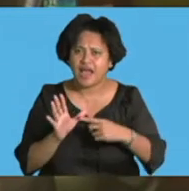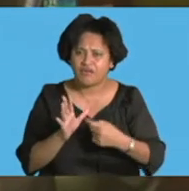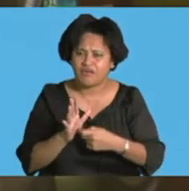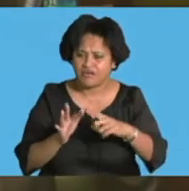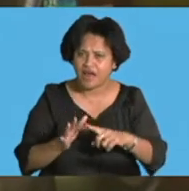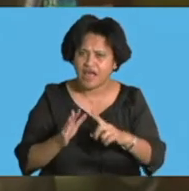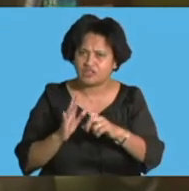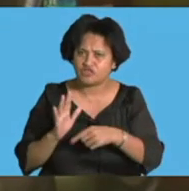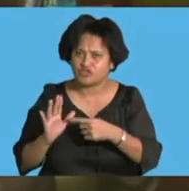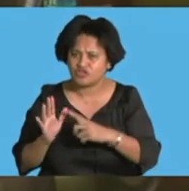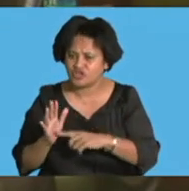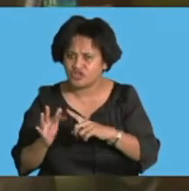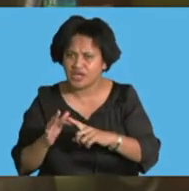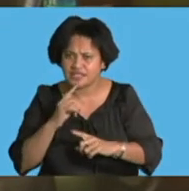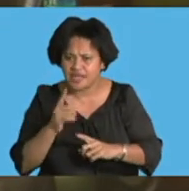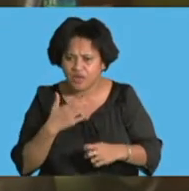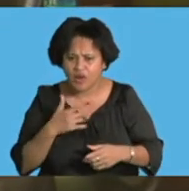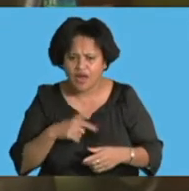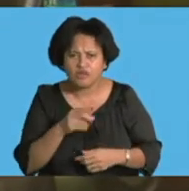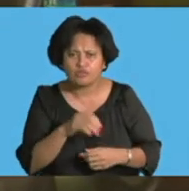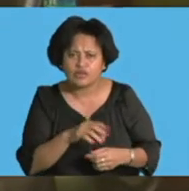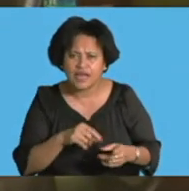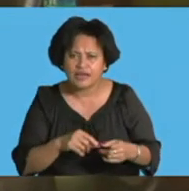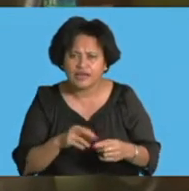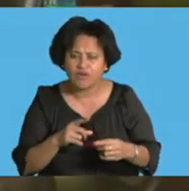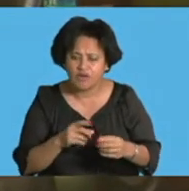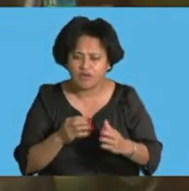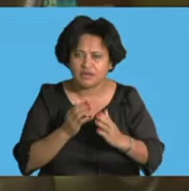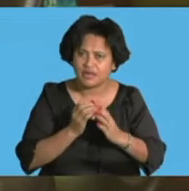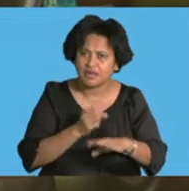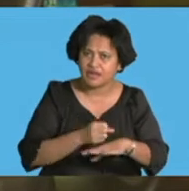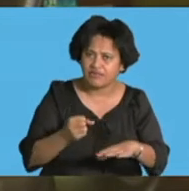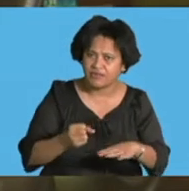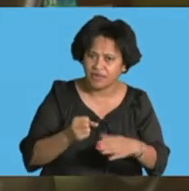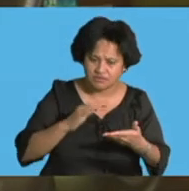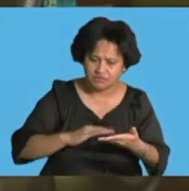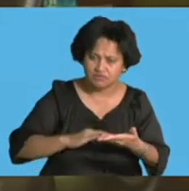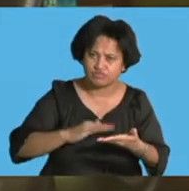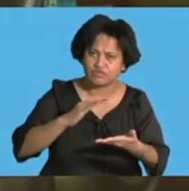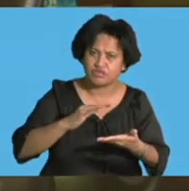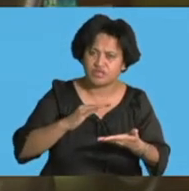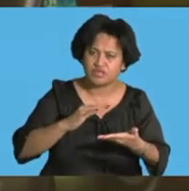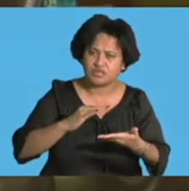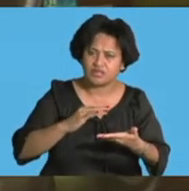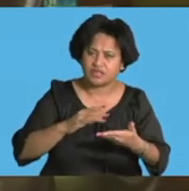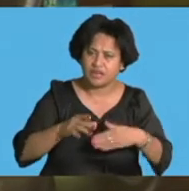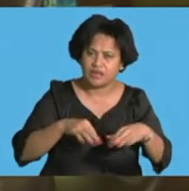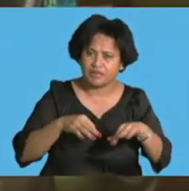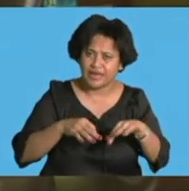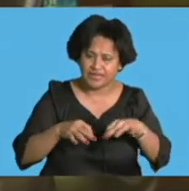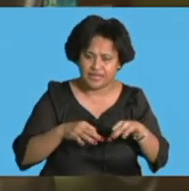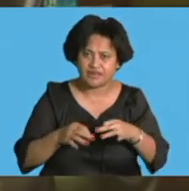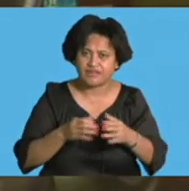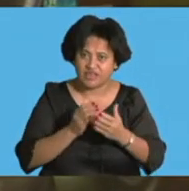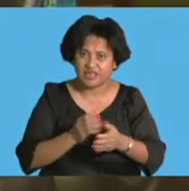allocation towards government shipping franchise scheme subsidiary was not increased. I would like to assure the